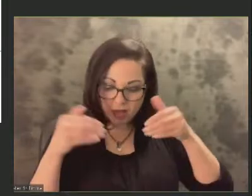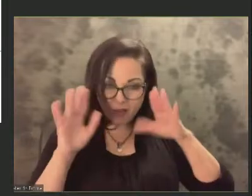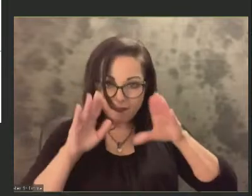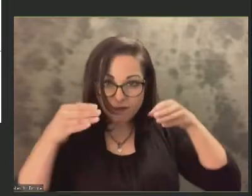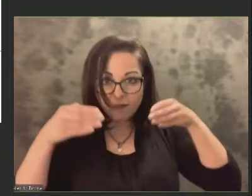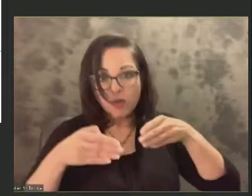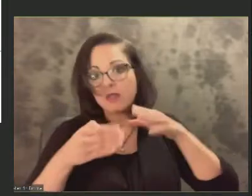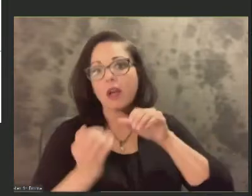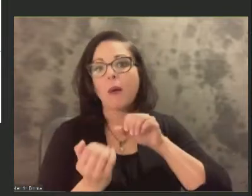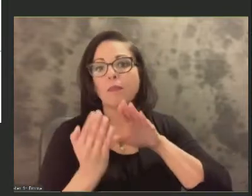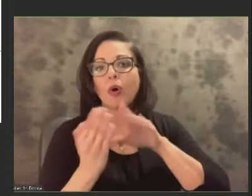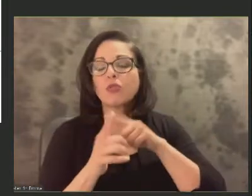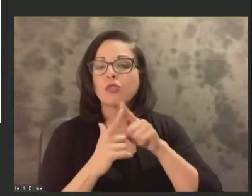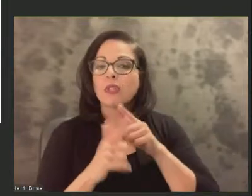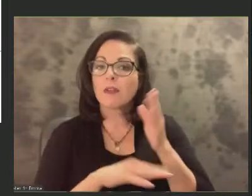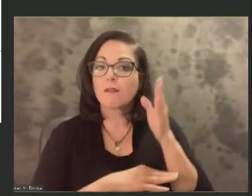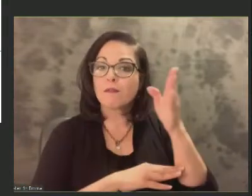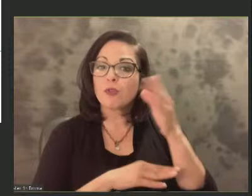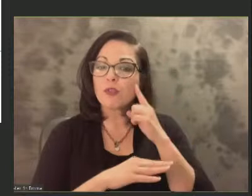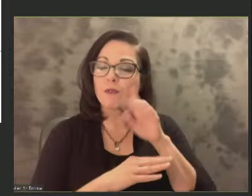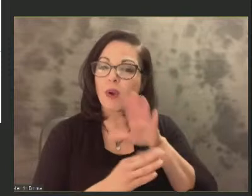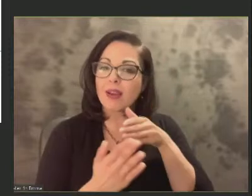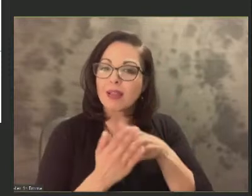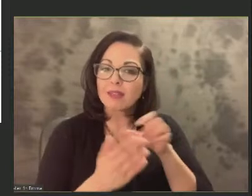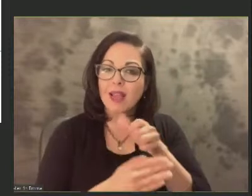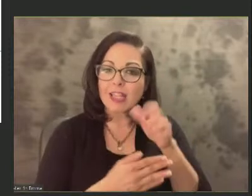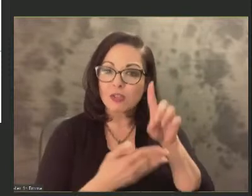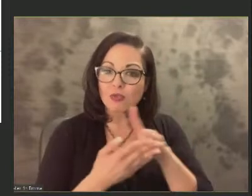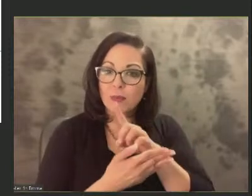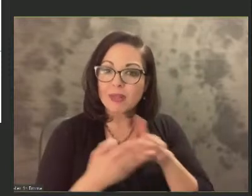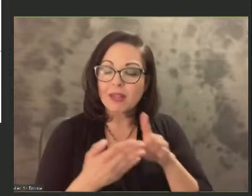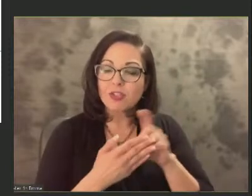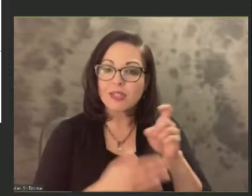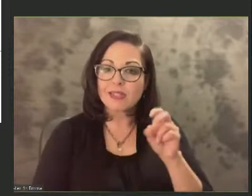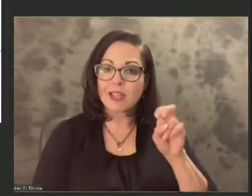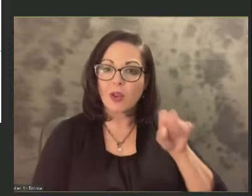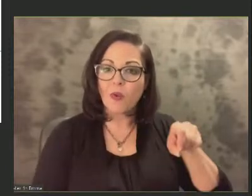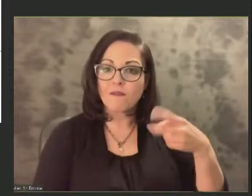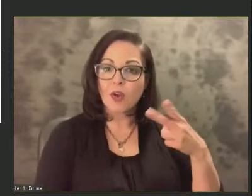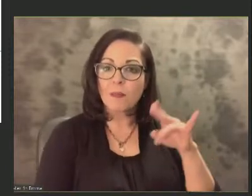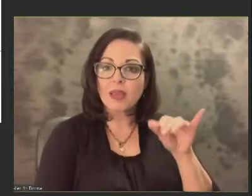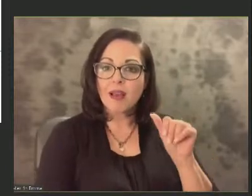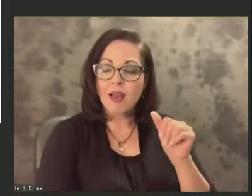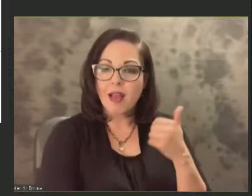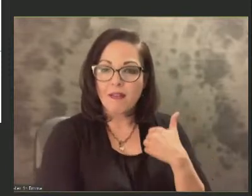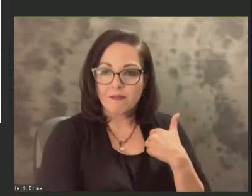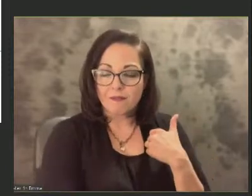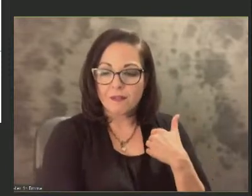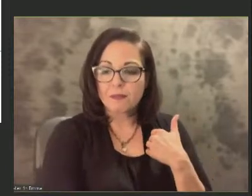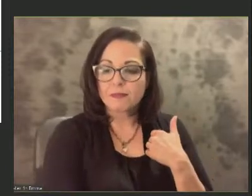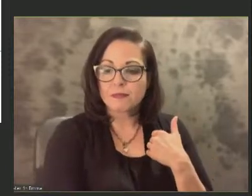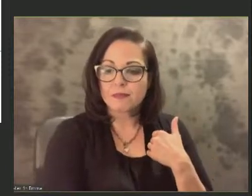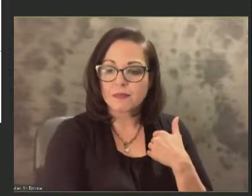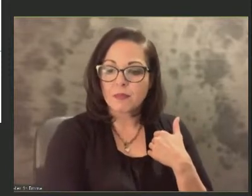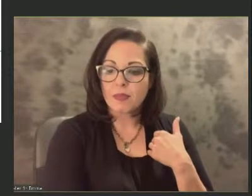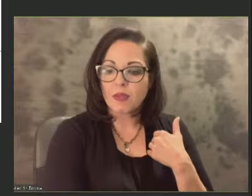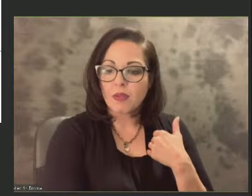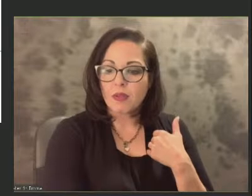pandemic plans to combat any discrimination and xenophobia. Next slide.